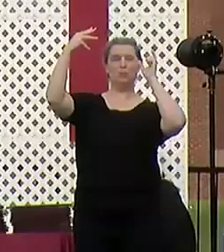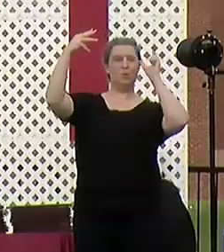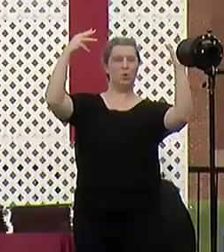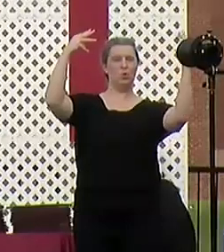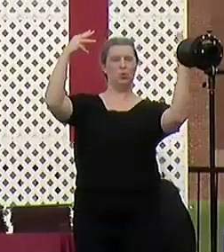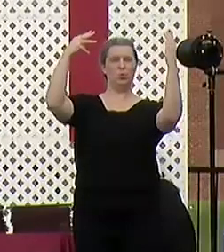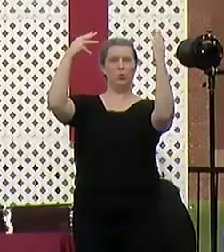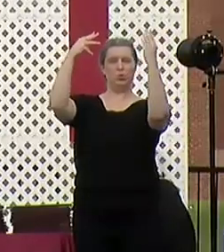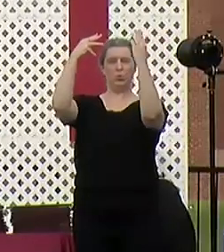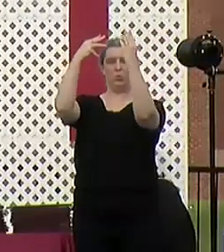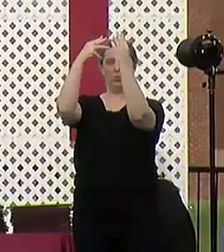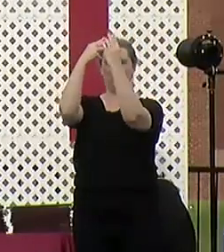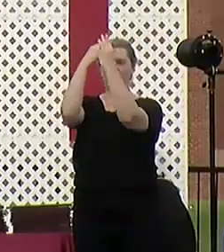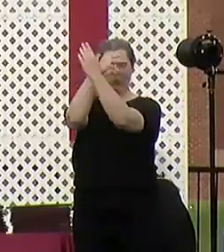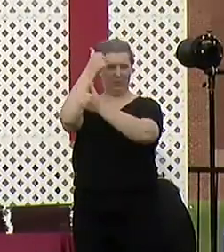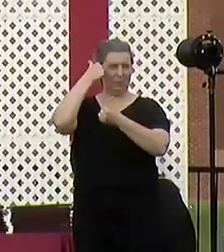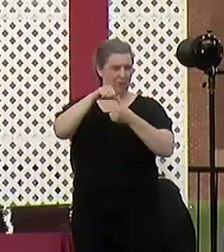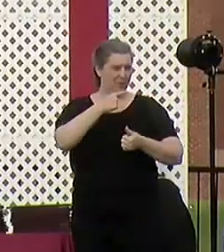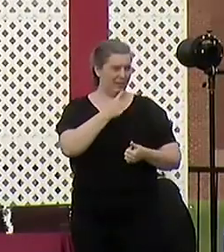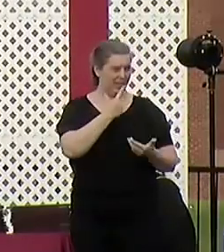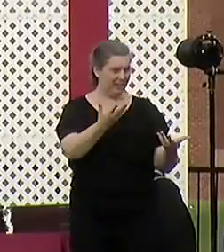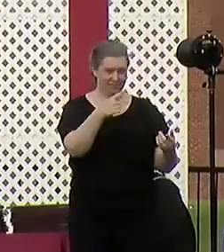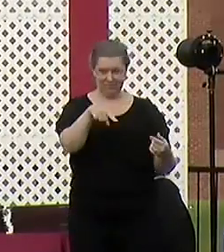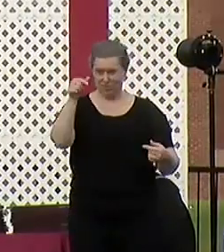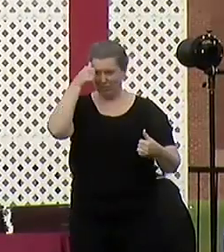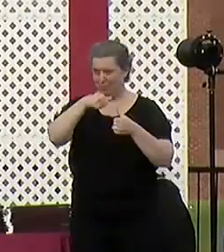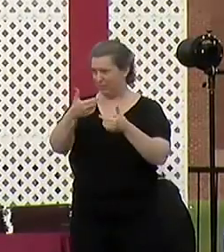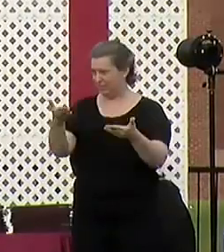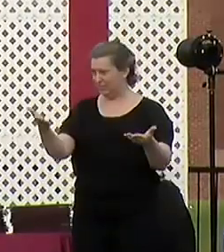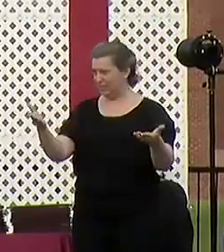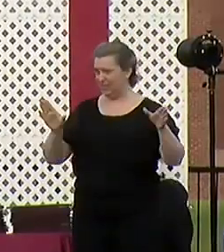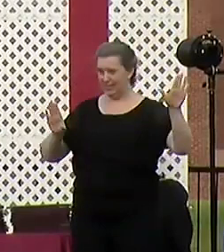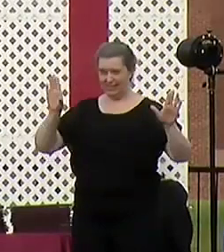moon? You guys remember that? Remember what I said? Who remembers?